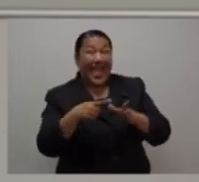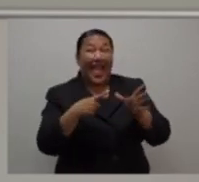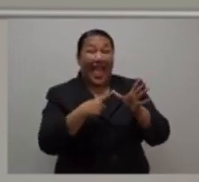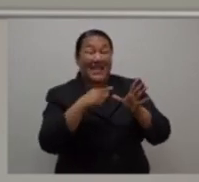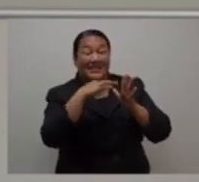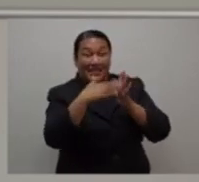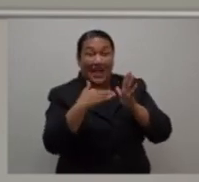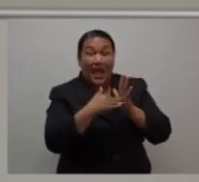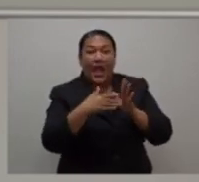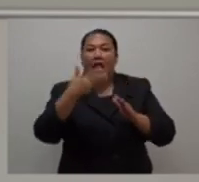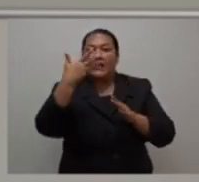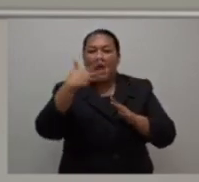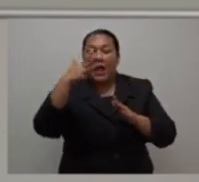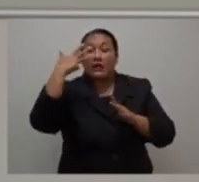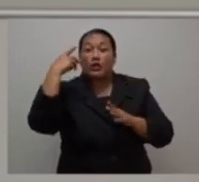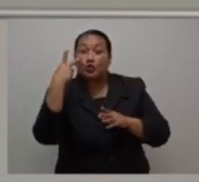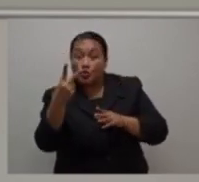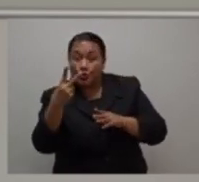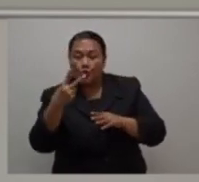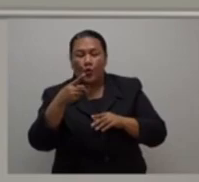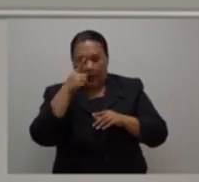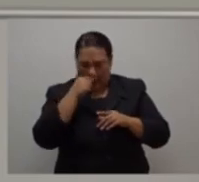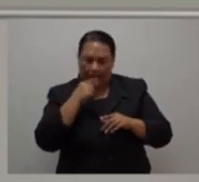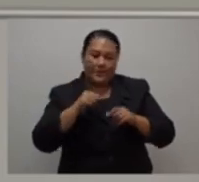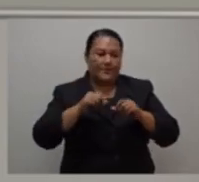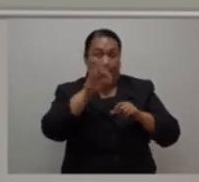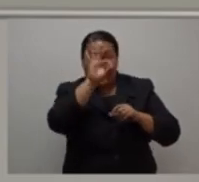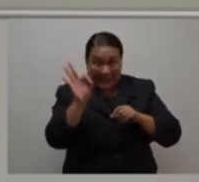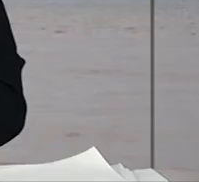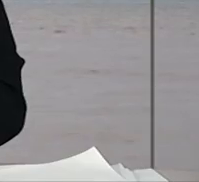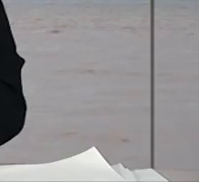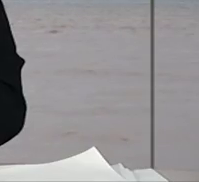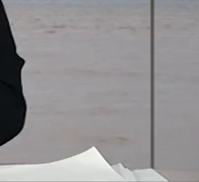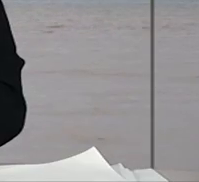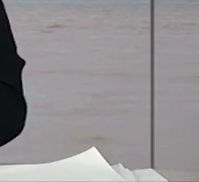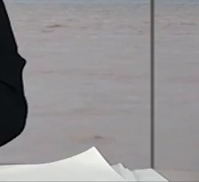effective against severe disease from the Delta variant.